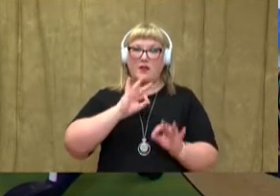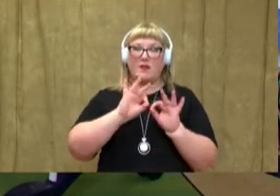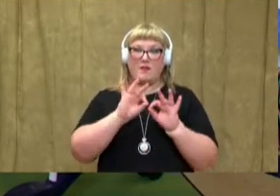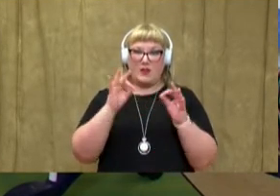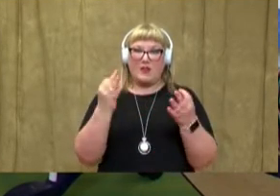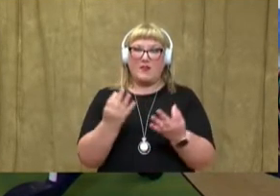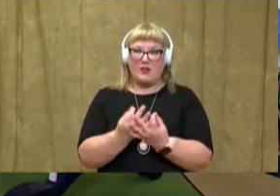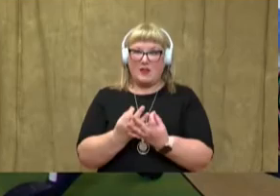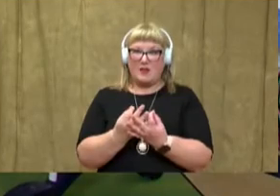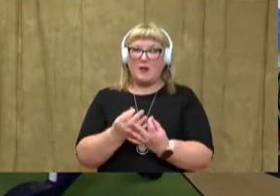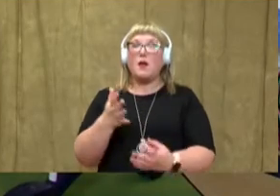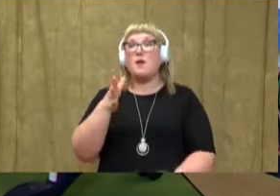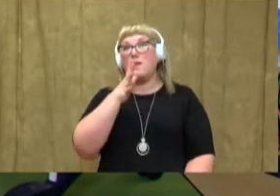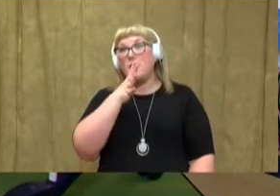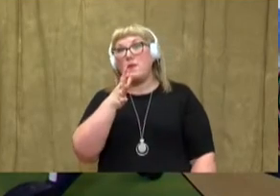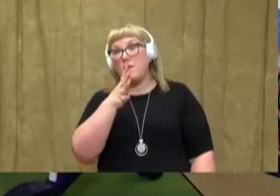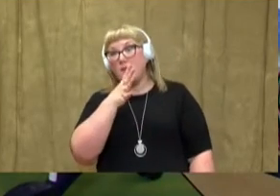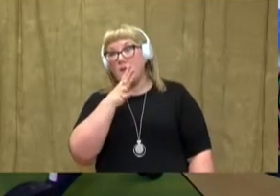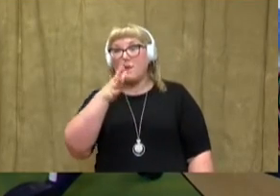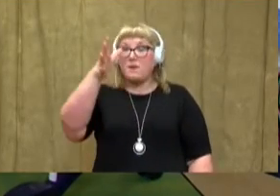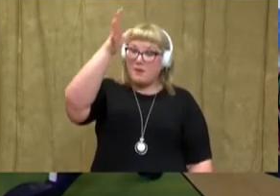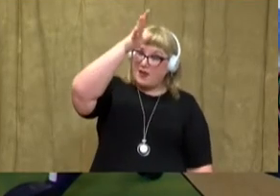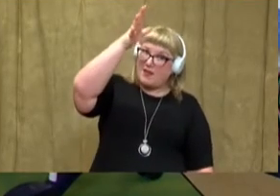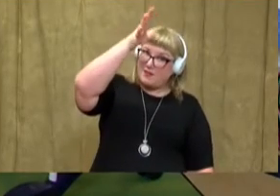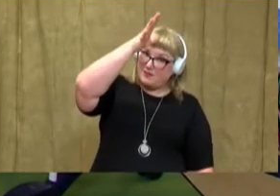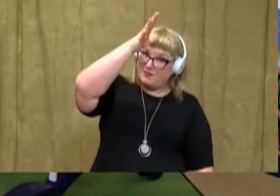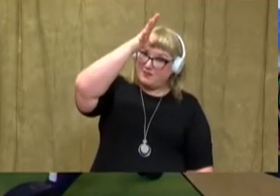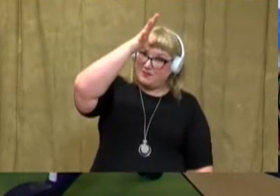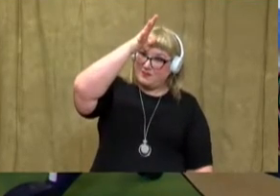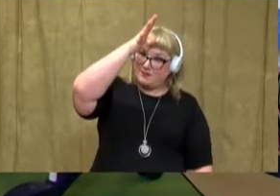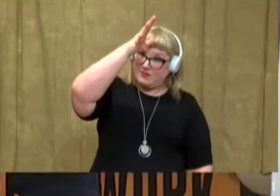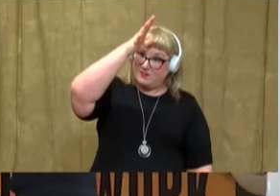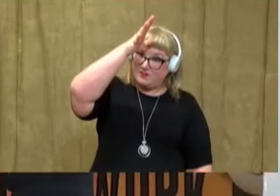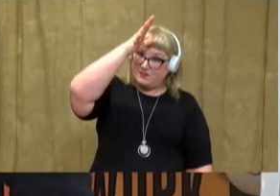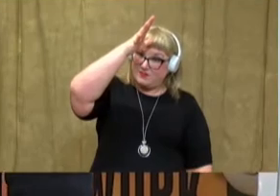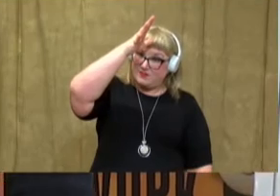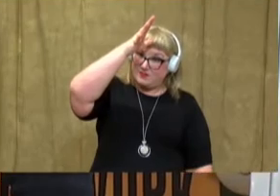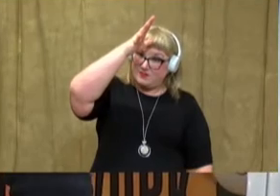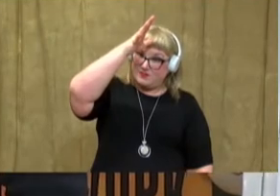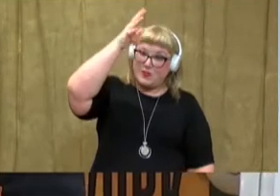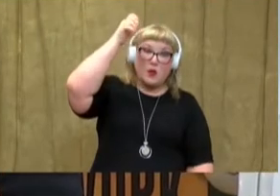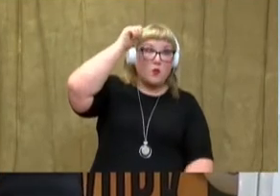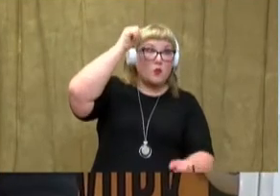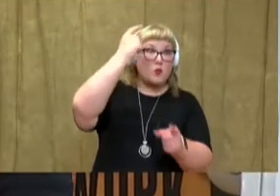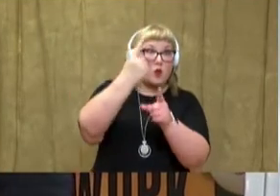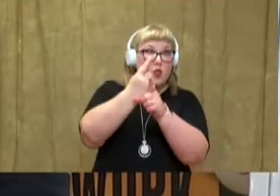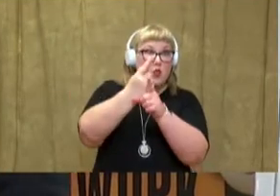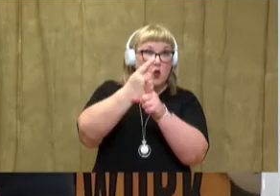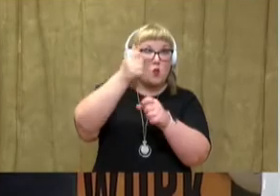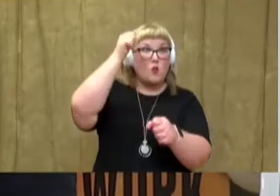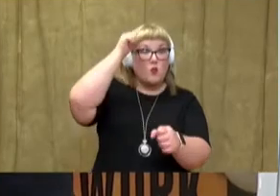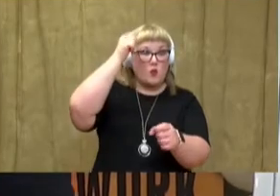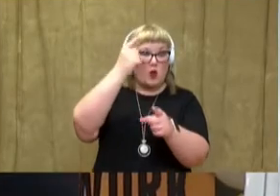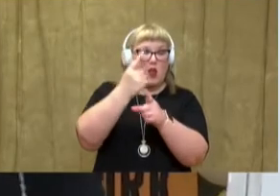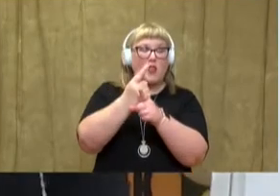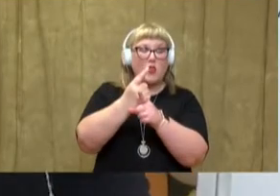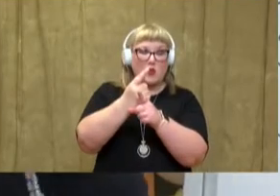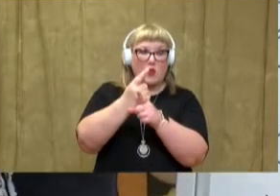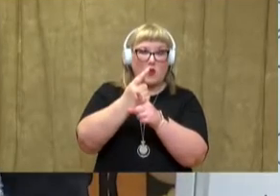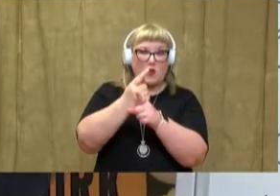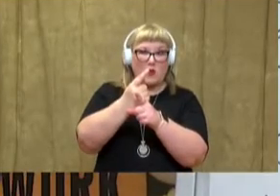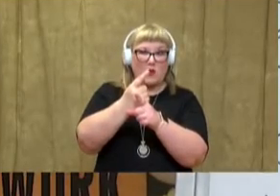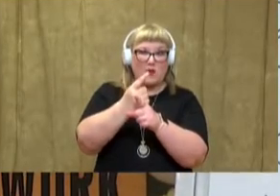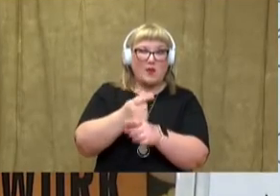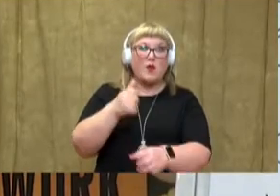familia, mama, papa. How say brother? Hermano.